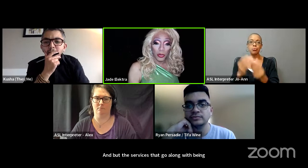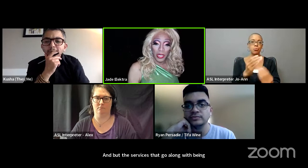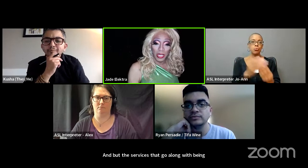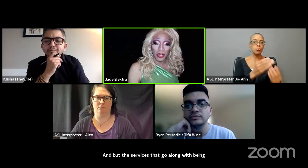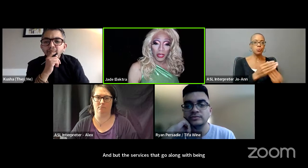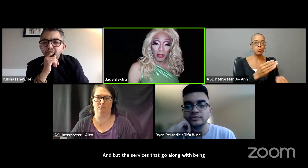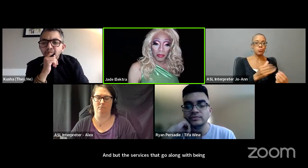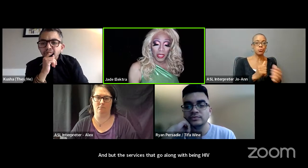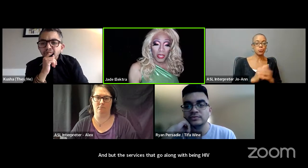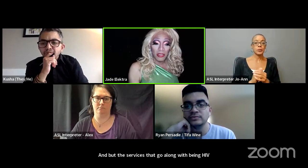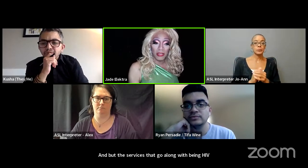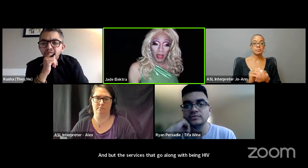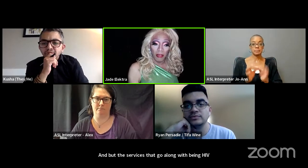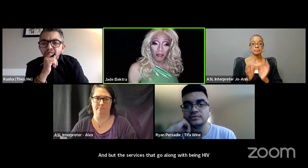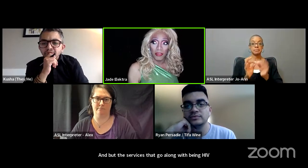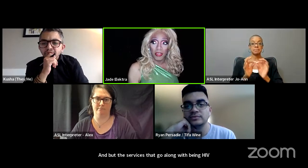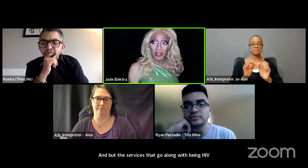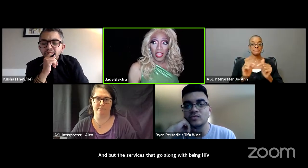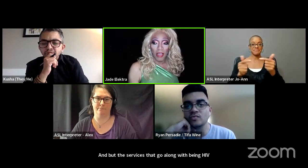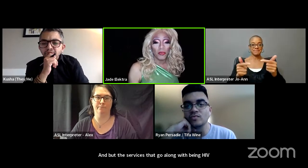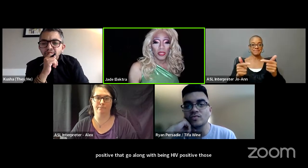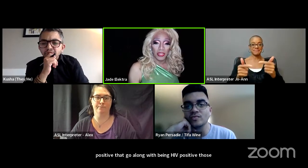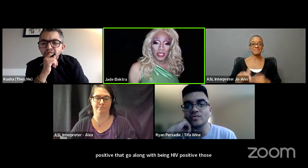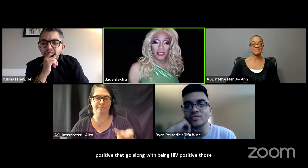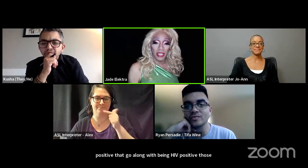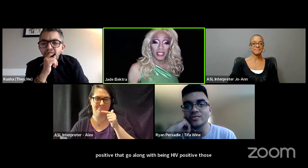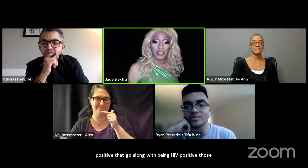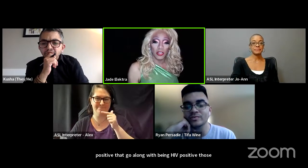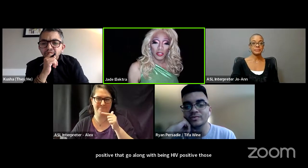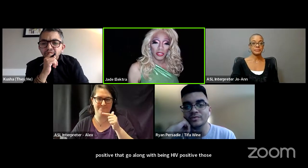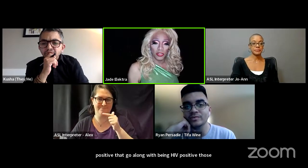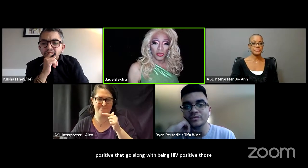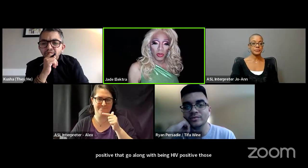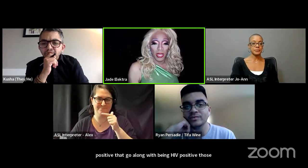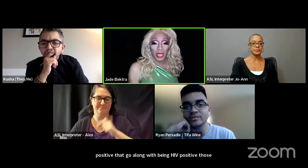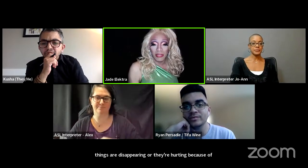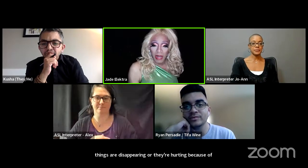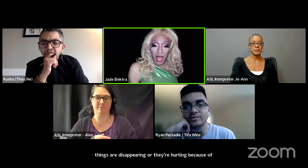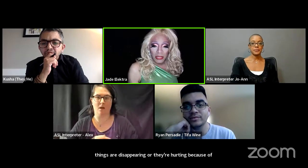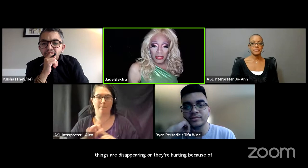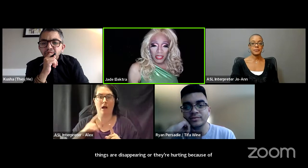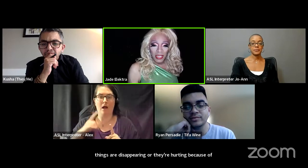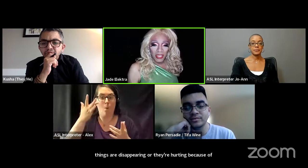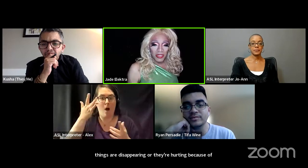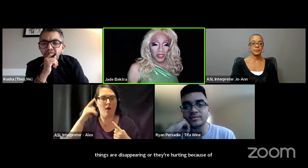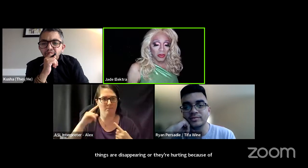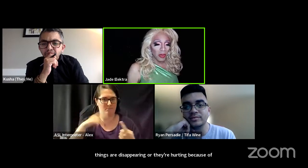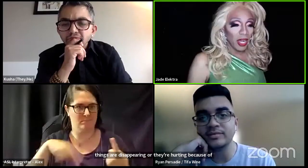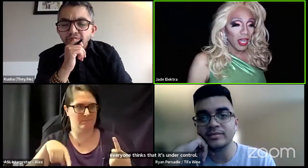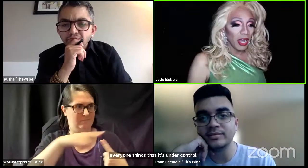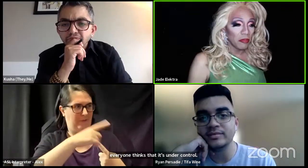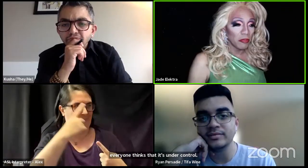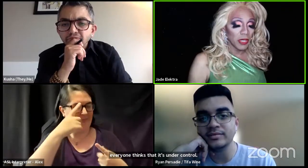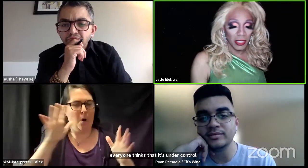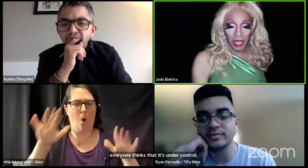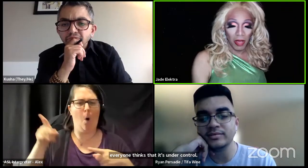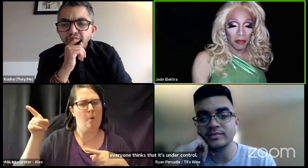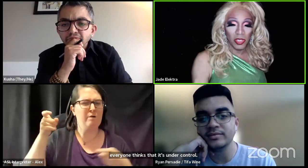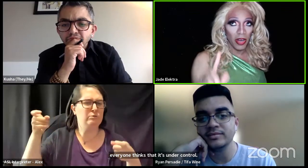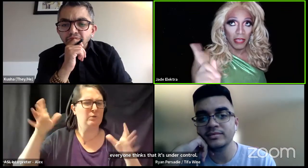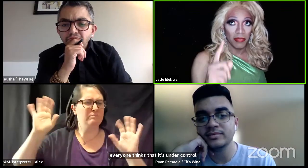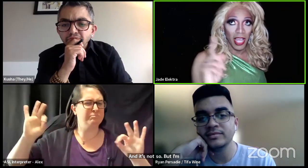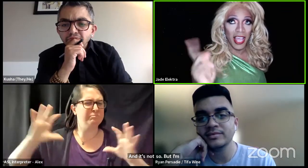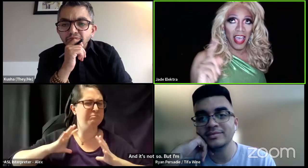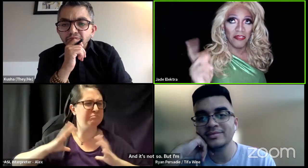they're hurting because of everyone thinks that it's under control, and it's not. So, but